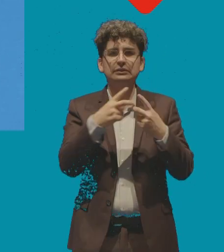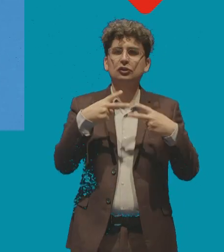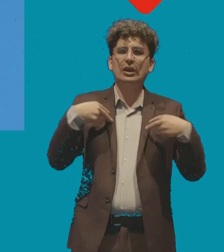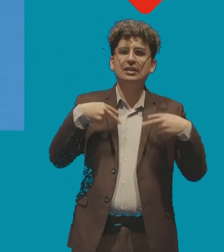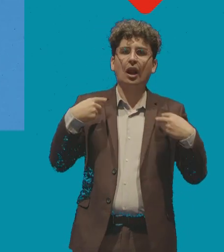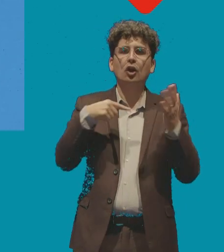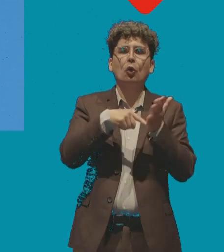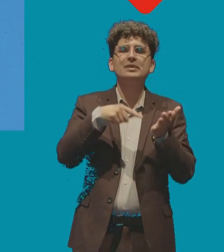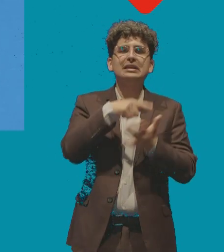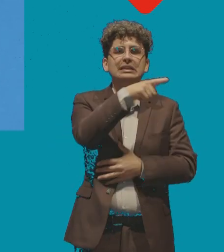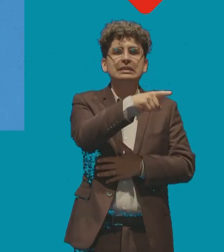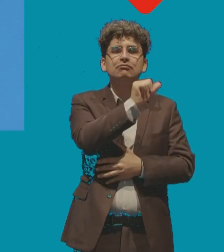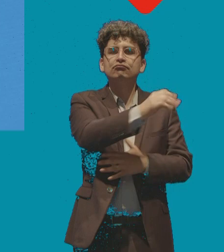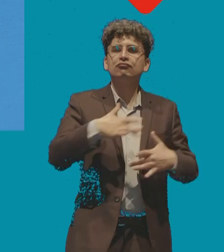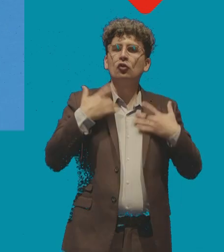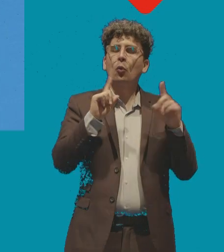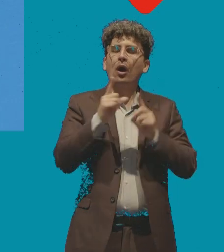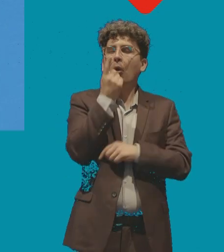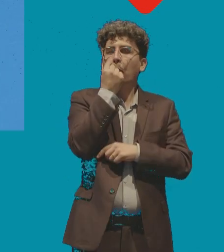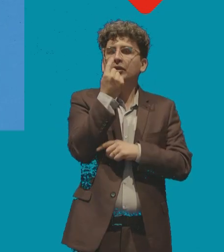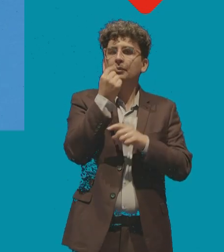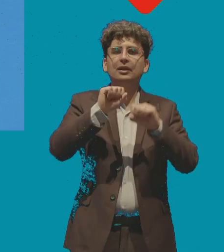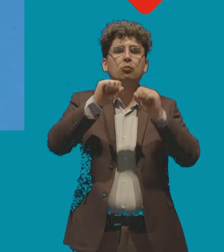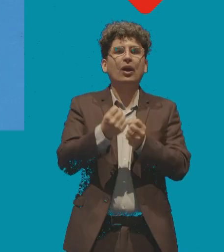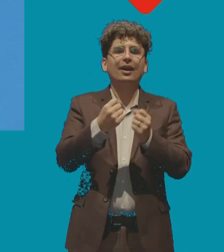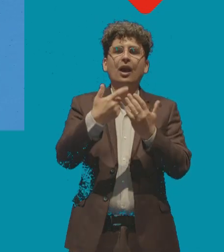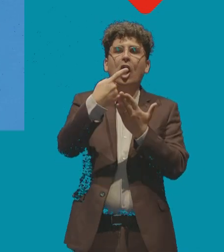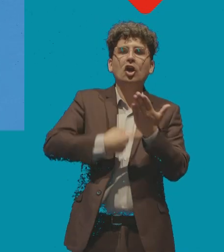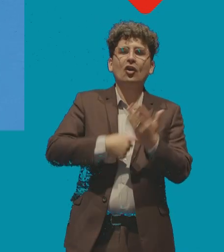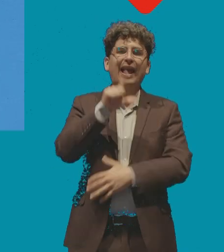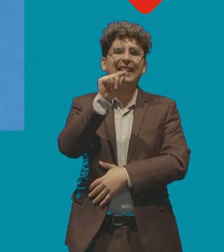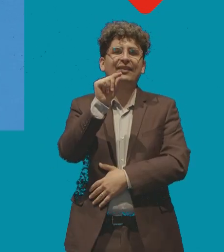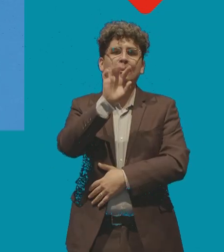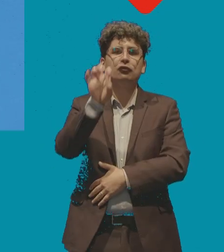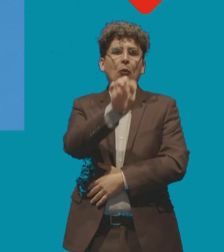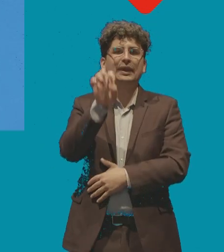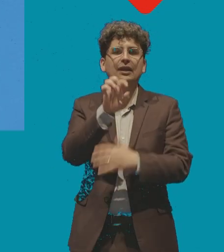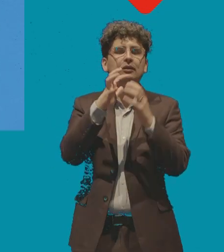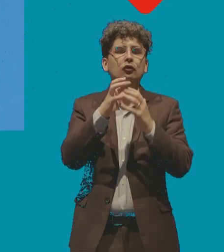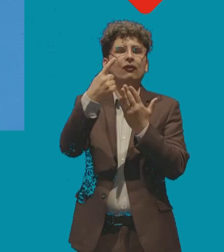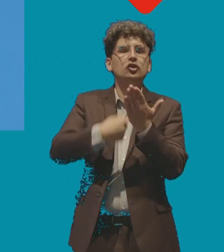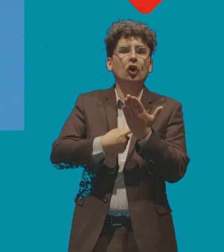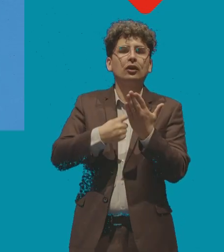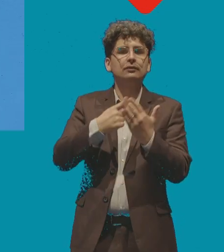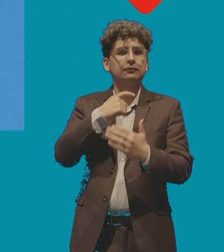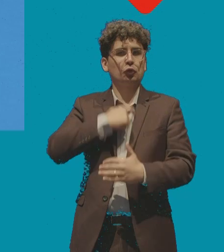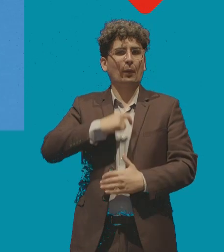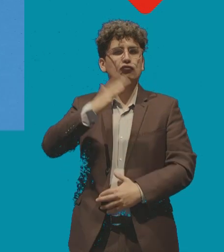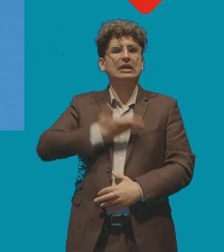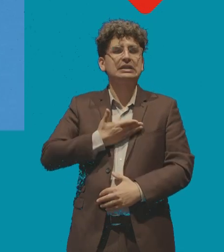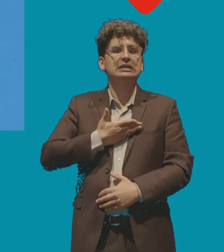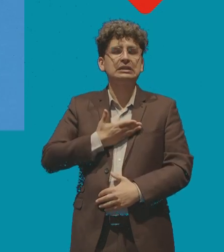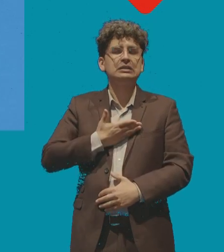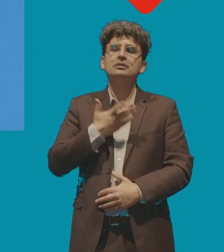their view is that there is a potential infringement of Article 11 of the European Convention of Human Rights. So I'm proud that once